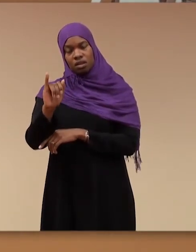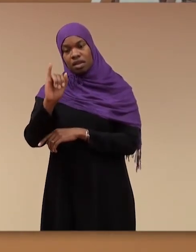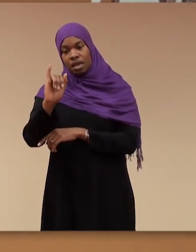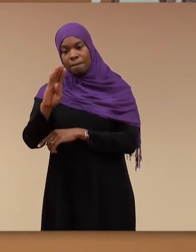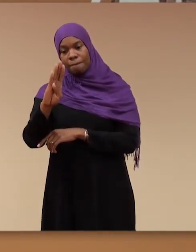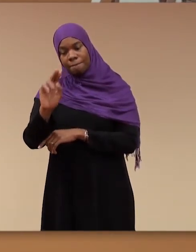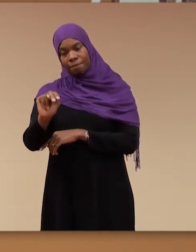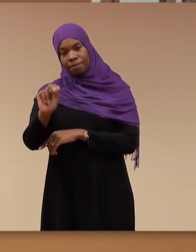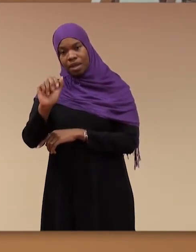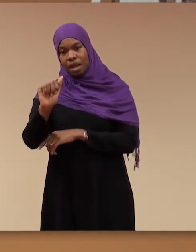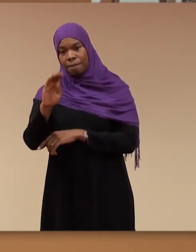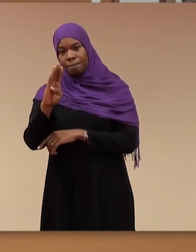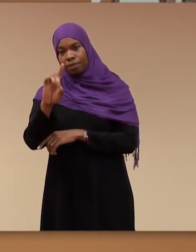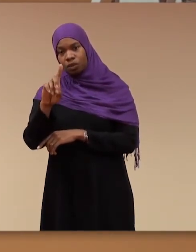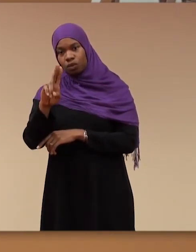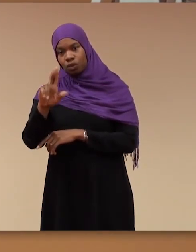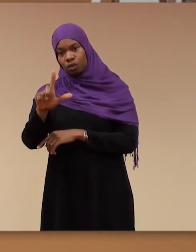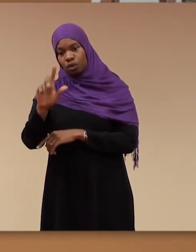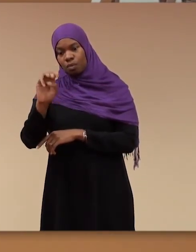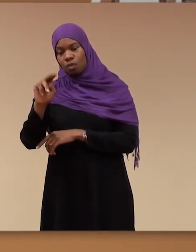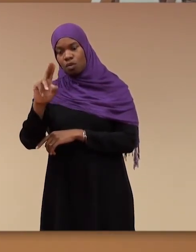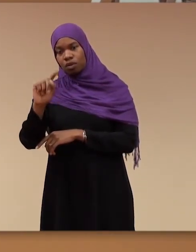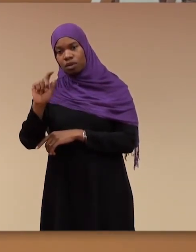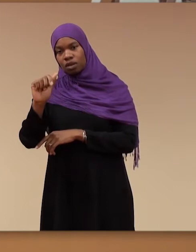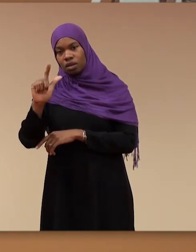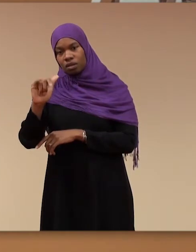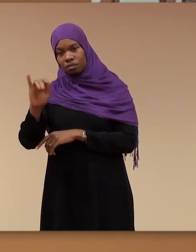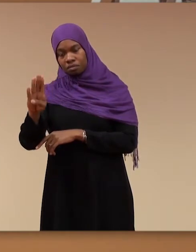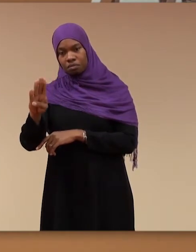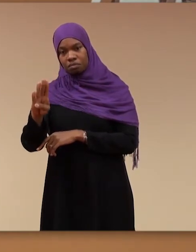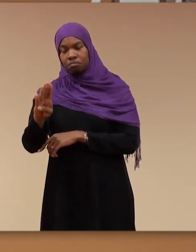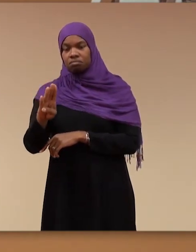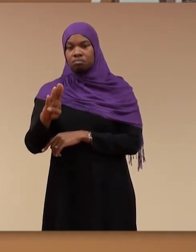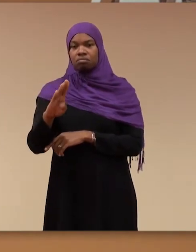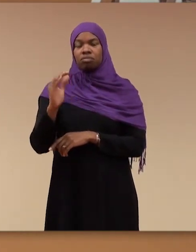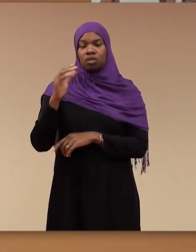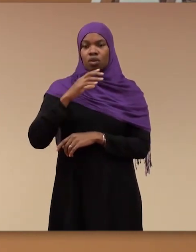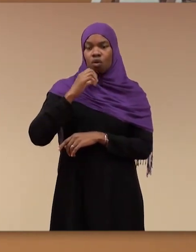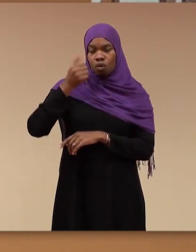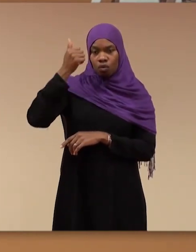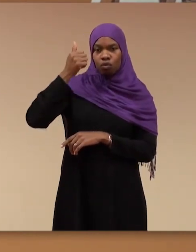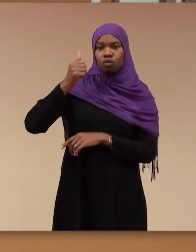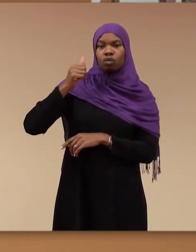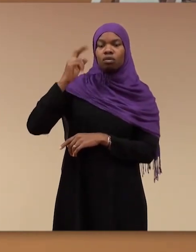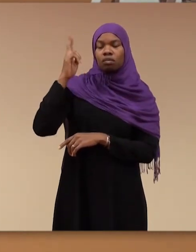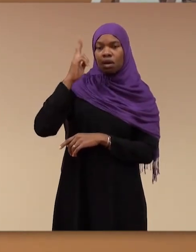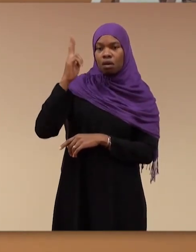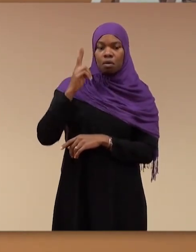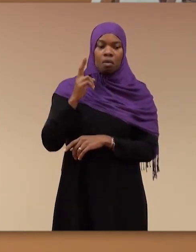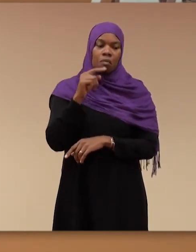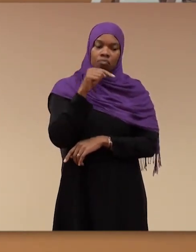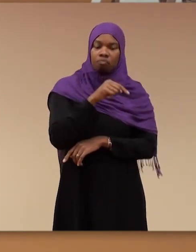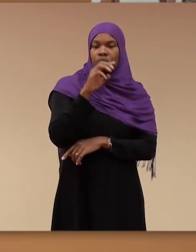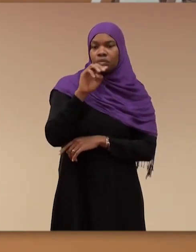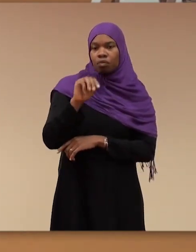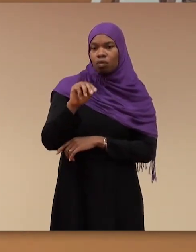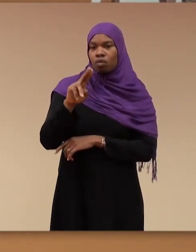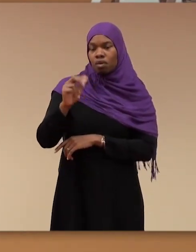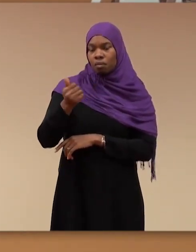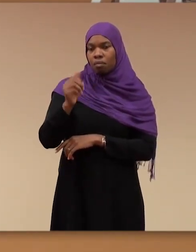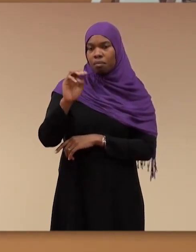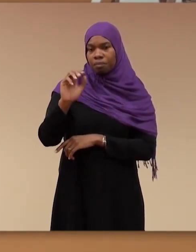of the oldest, eldest uncles of the Prophet Muhammad sallallahu alaihi wasallam. So Az-Zubayr ibn Abdul